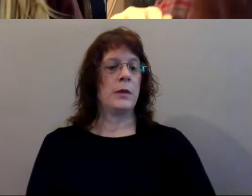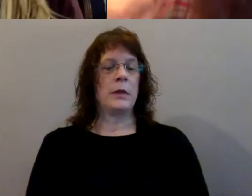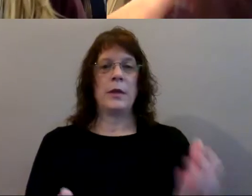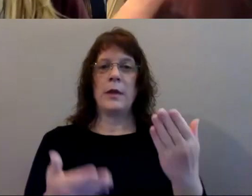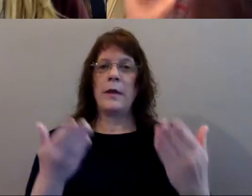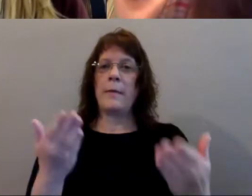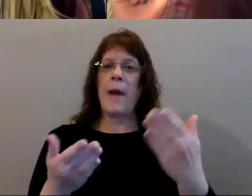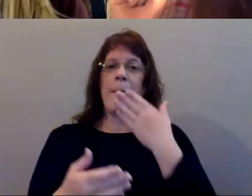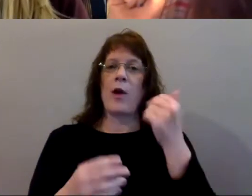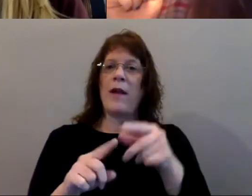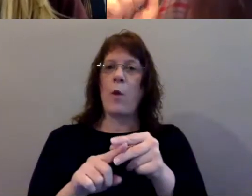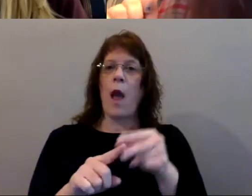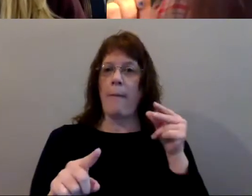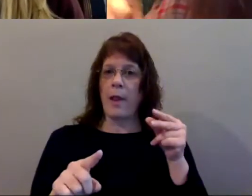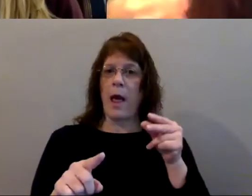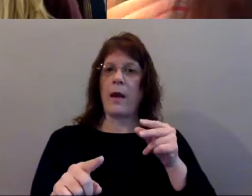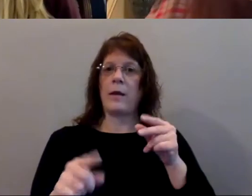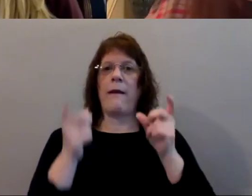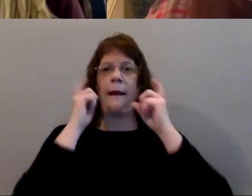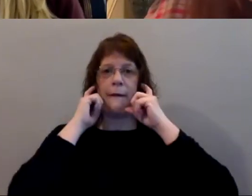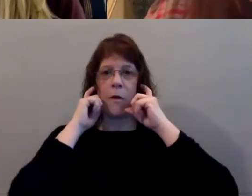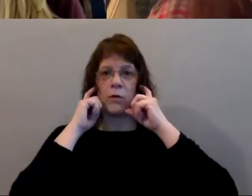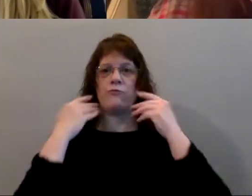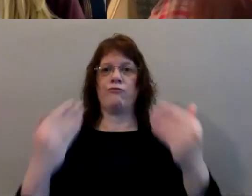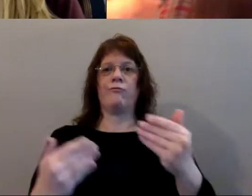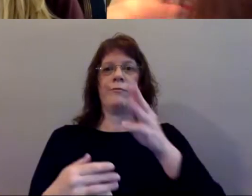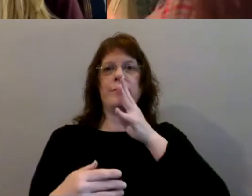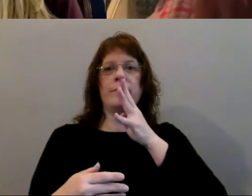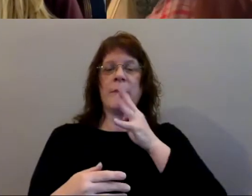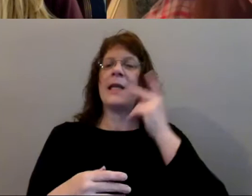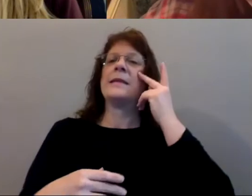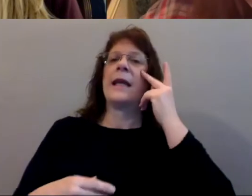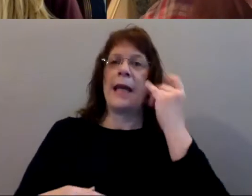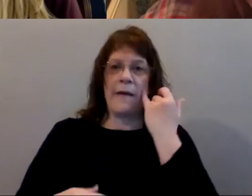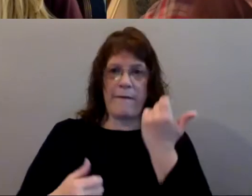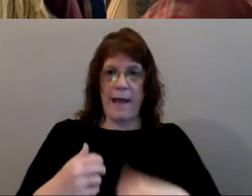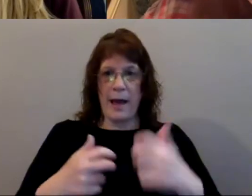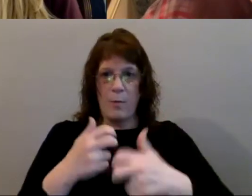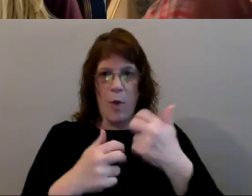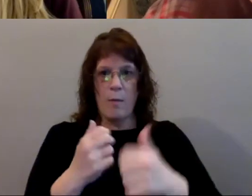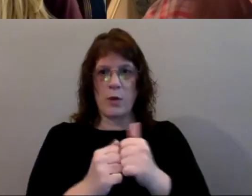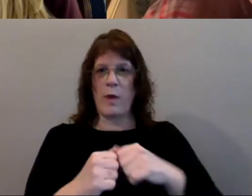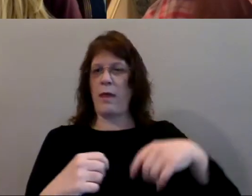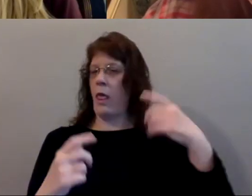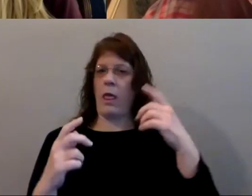you unplug your headphones and just talk and see. We'll see if we have any problems with reverb, but we often